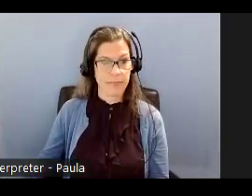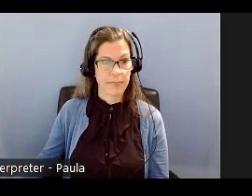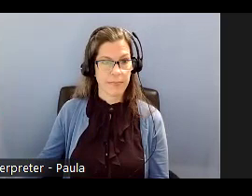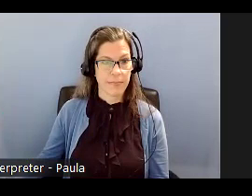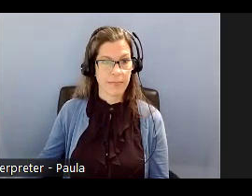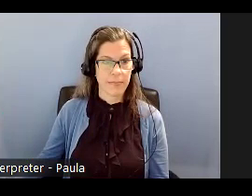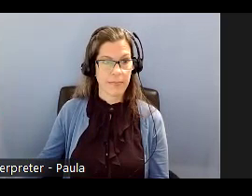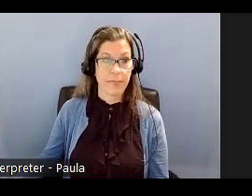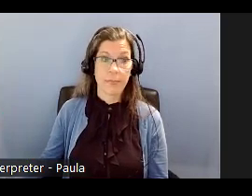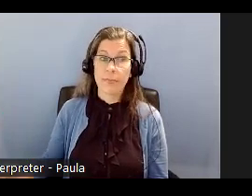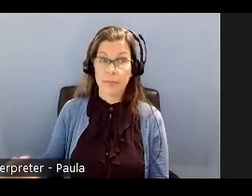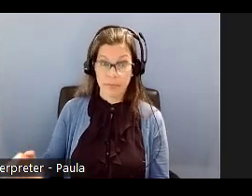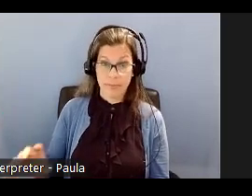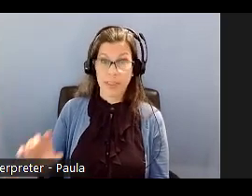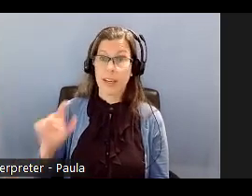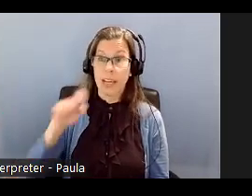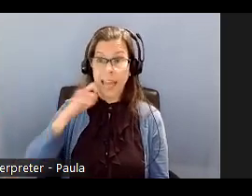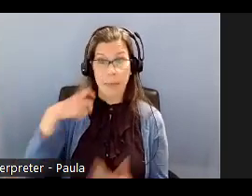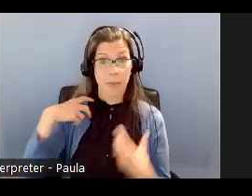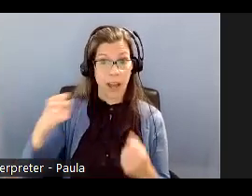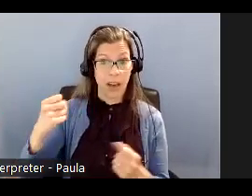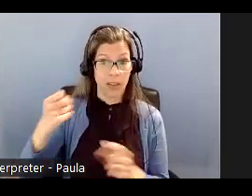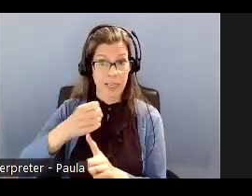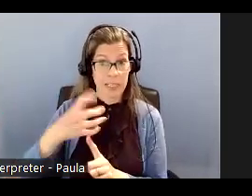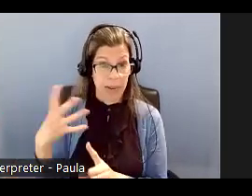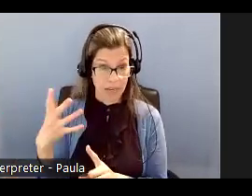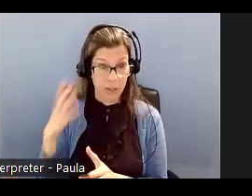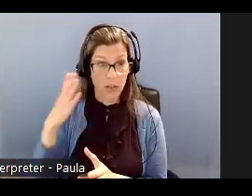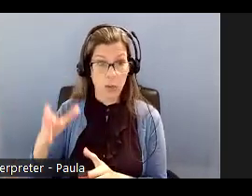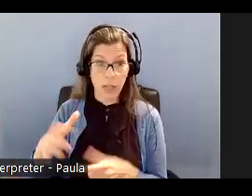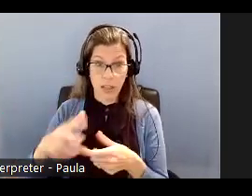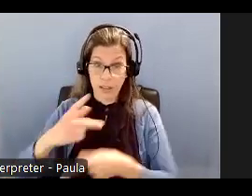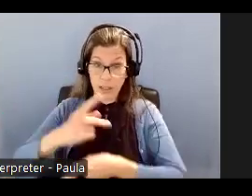And to confirm, Apple Health expansion will cover dental and vision as well.